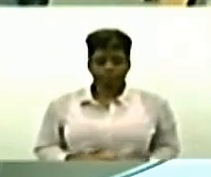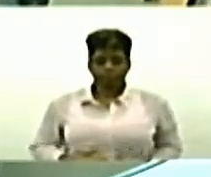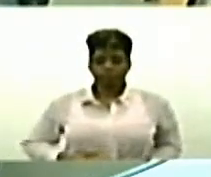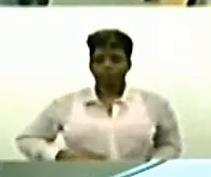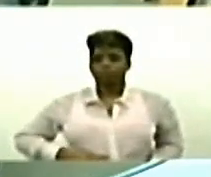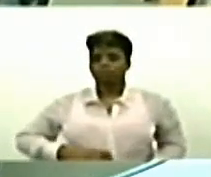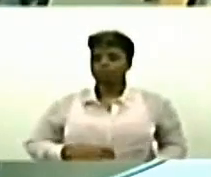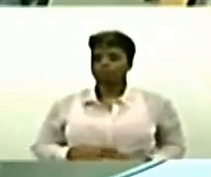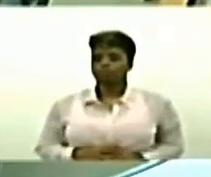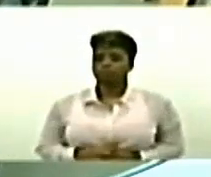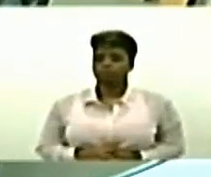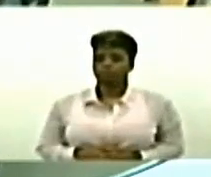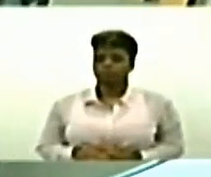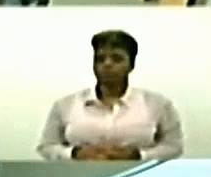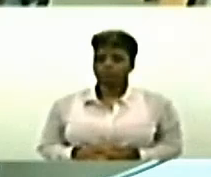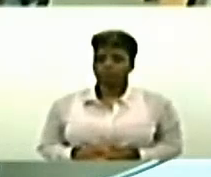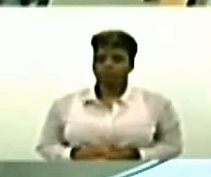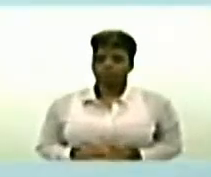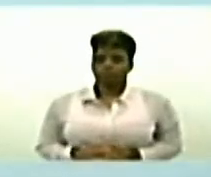Senator Steele.